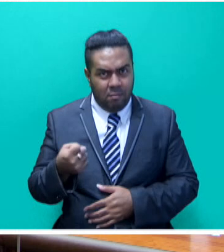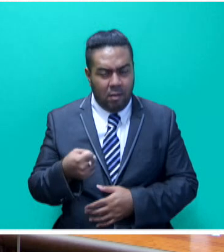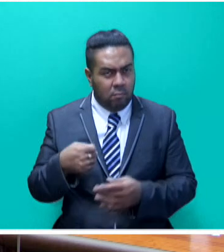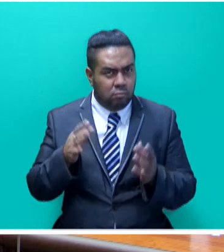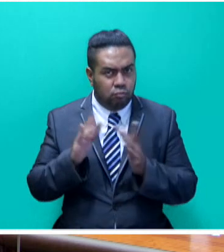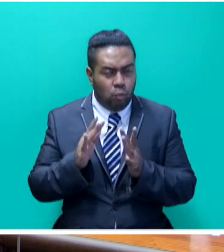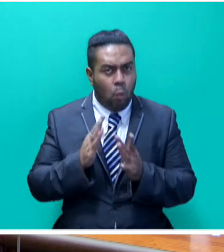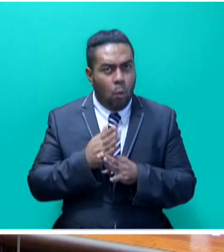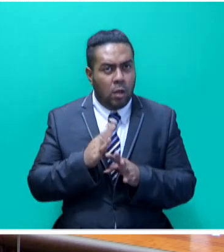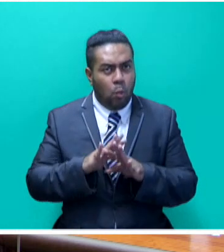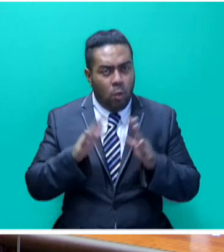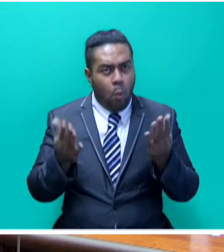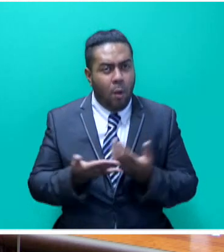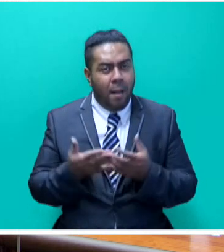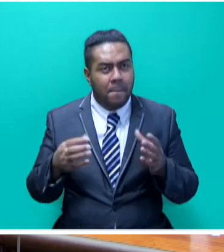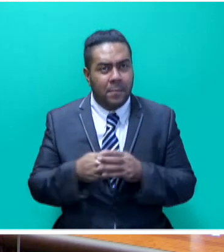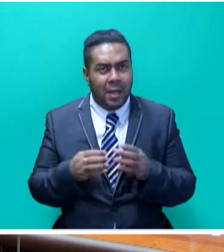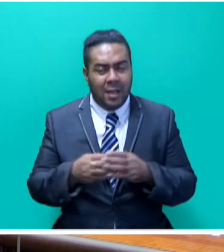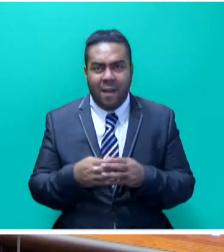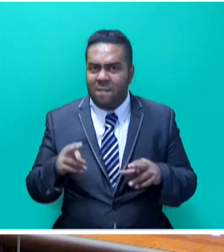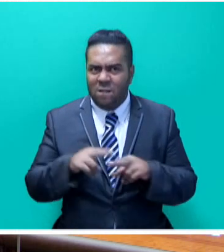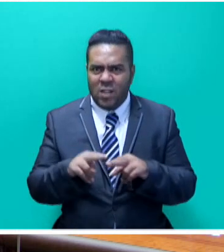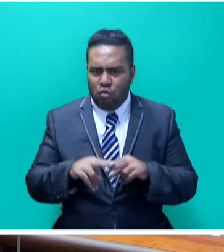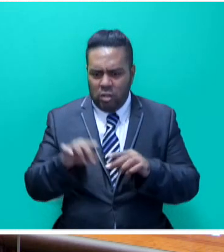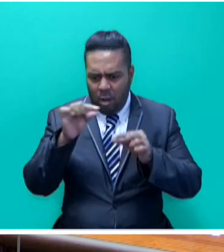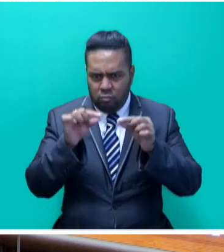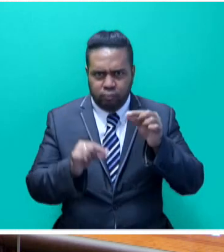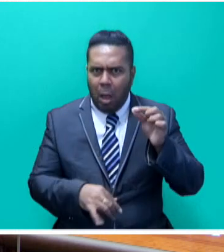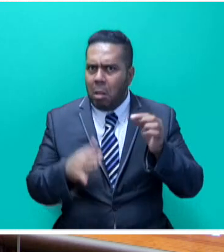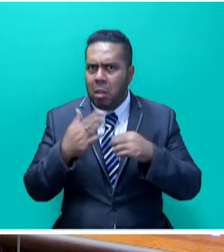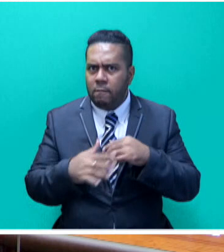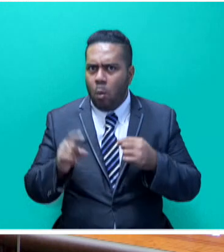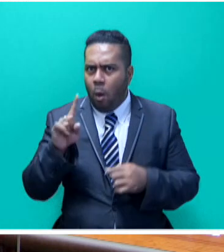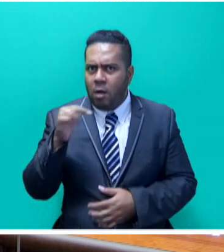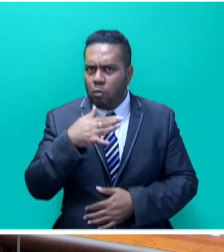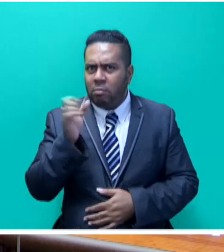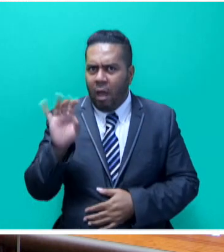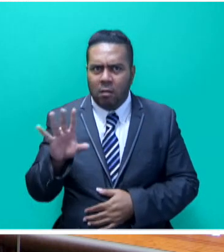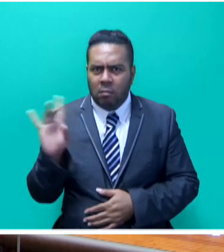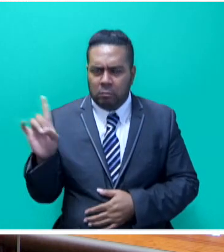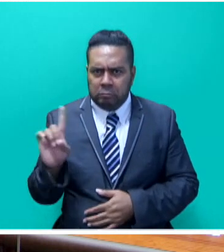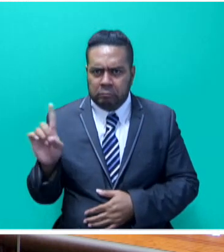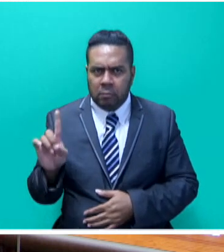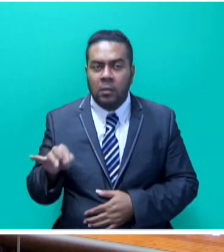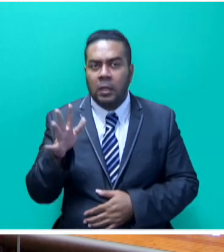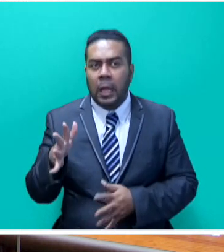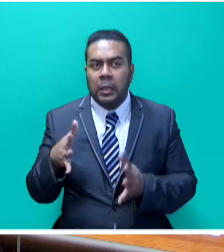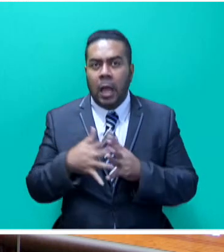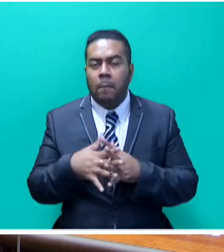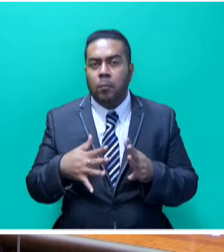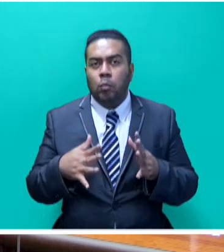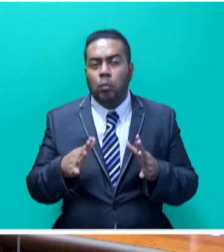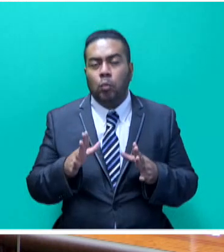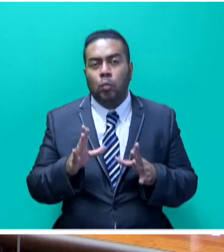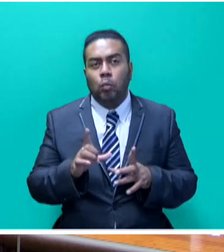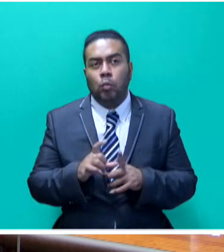and working with the World Bank Group, and Fiji has never been ranked 110. I wish to enlighten them that the WBG has been